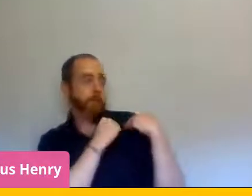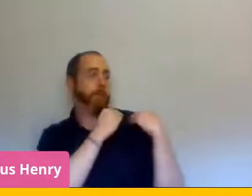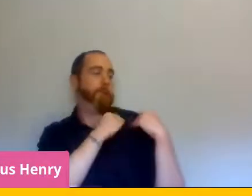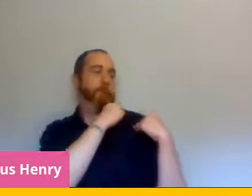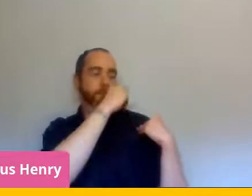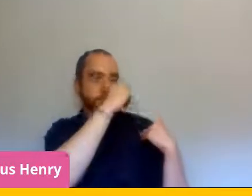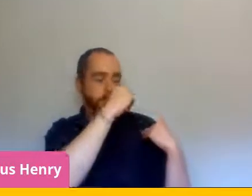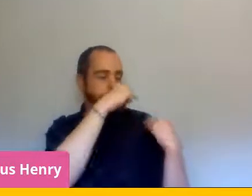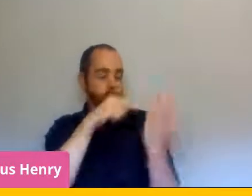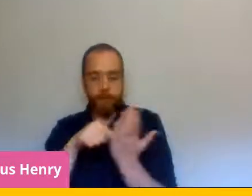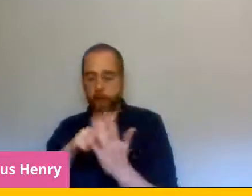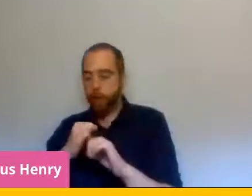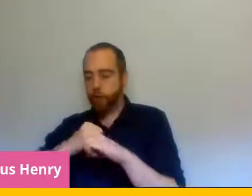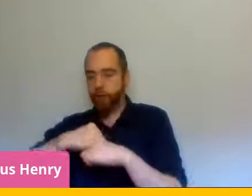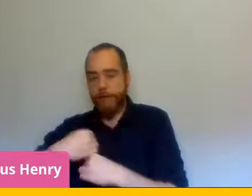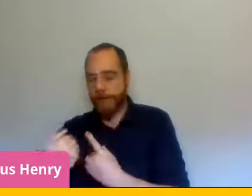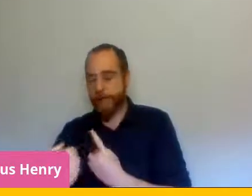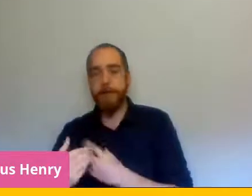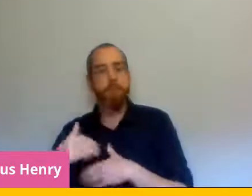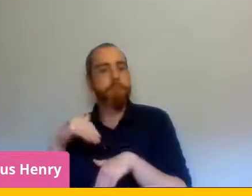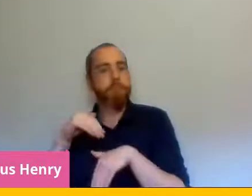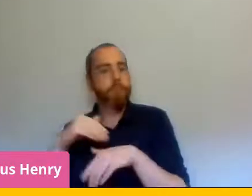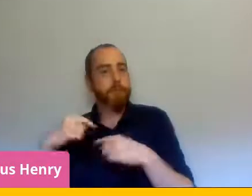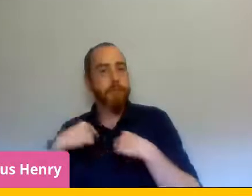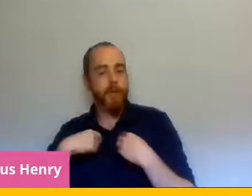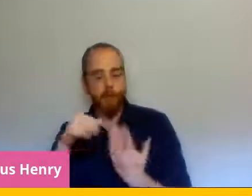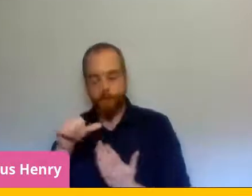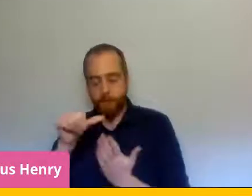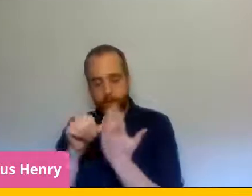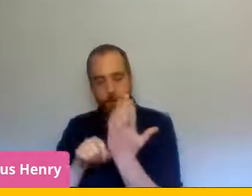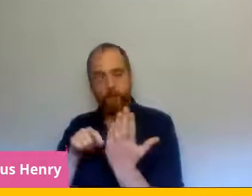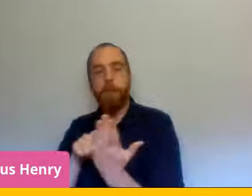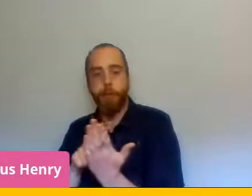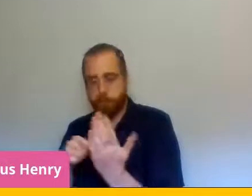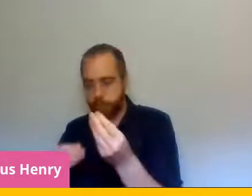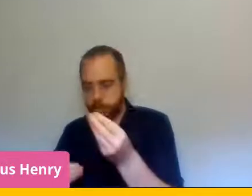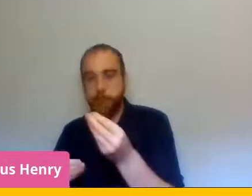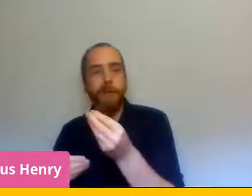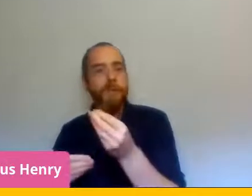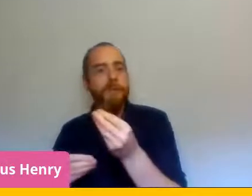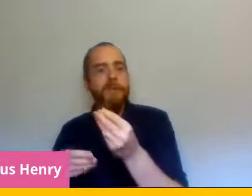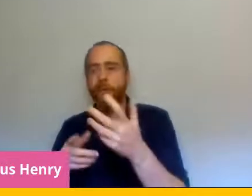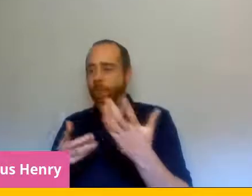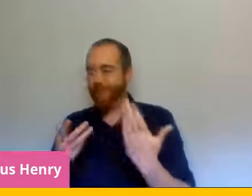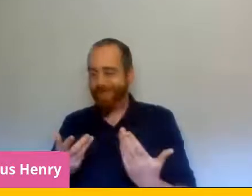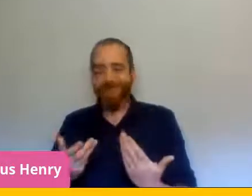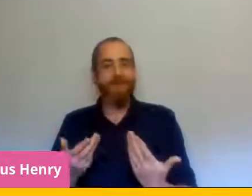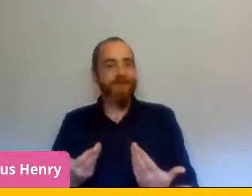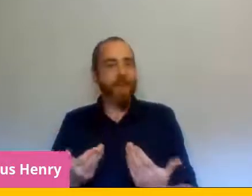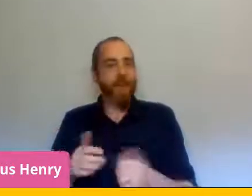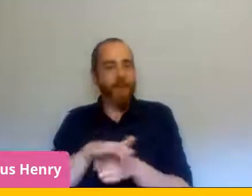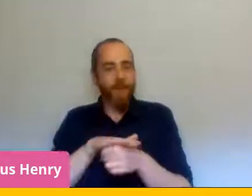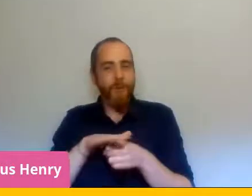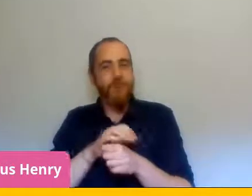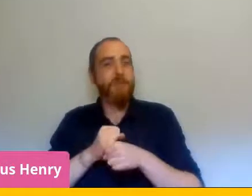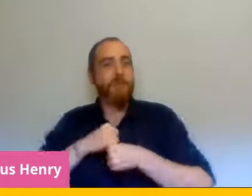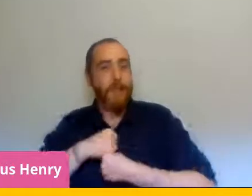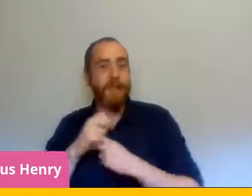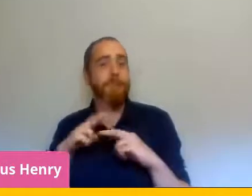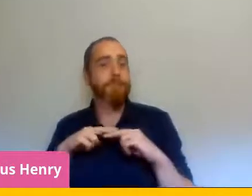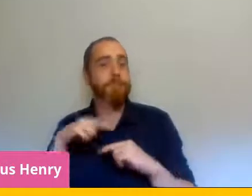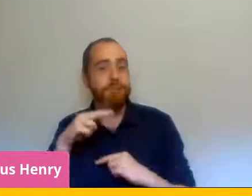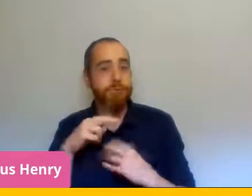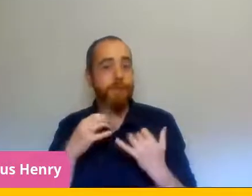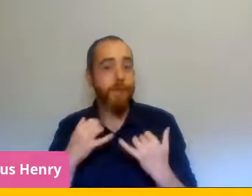of pressure on workload. Because let's not forget, we're already in an intensified workload situation. And if they really believe that